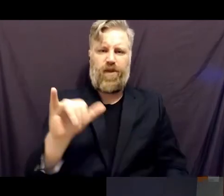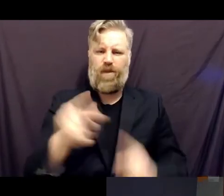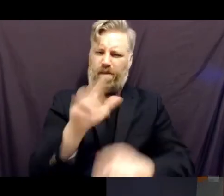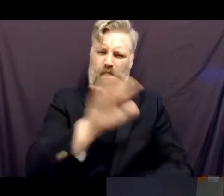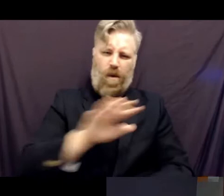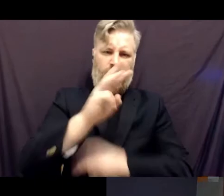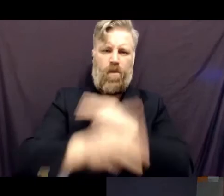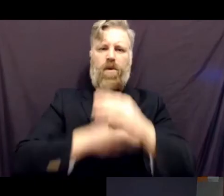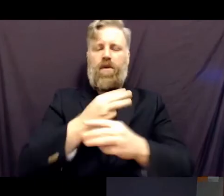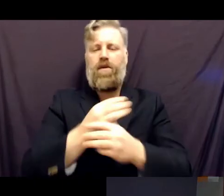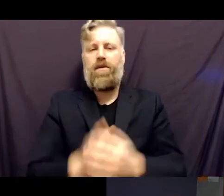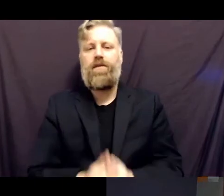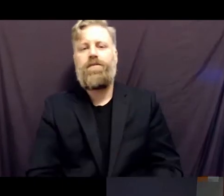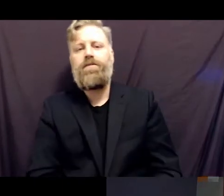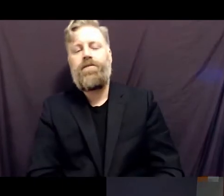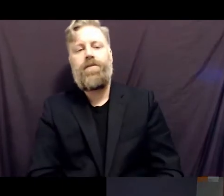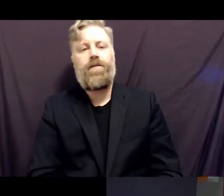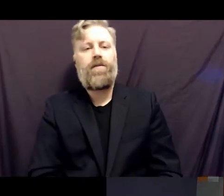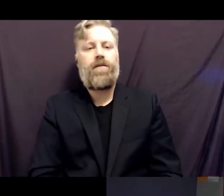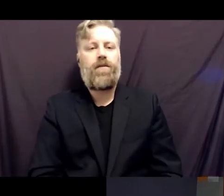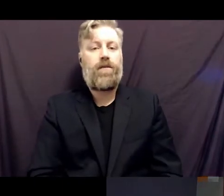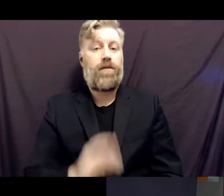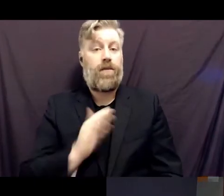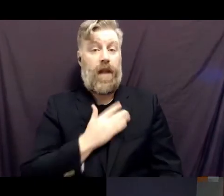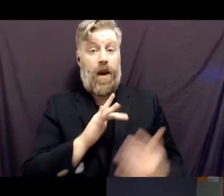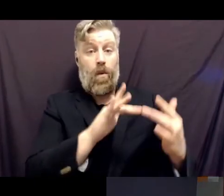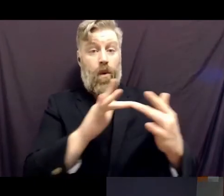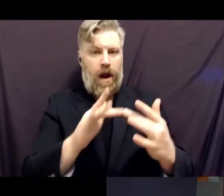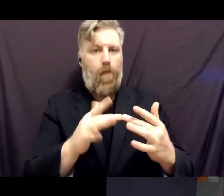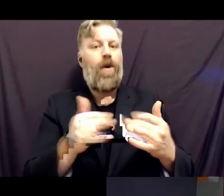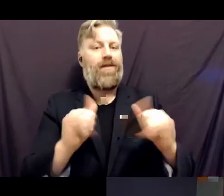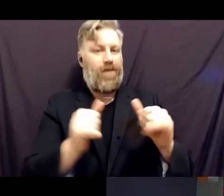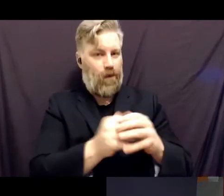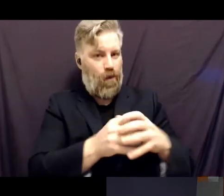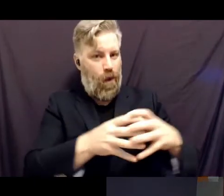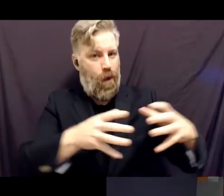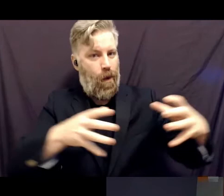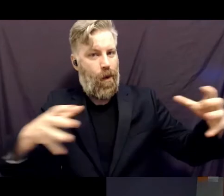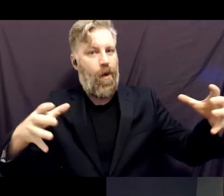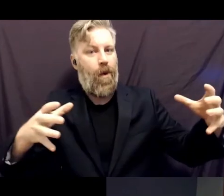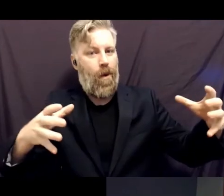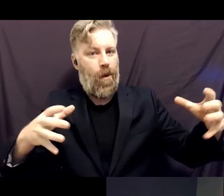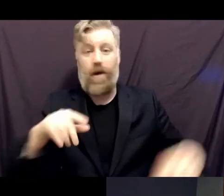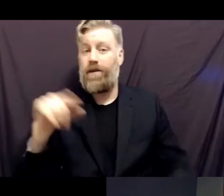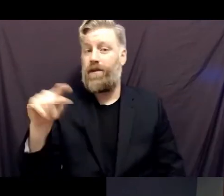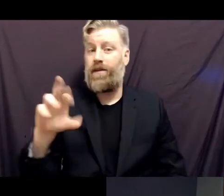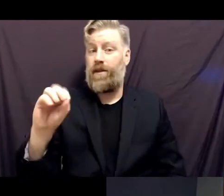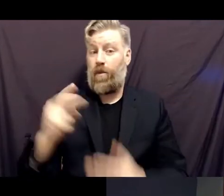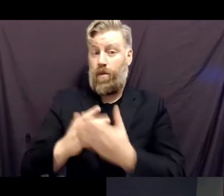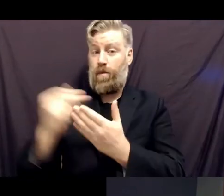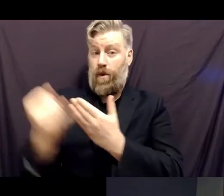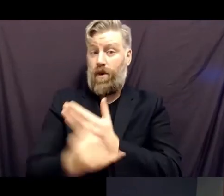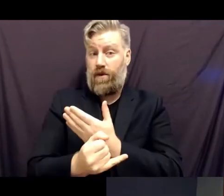Together with the continuously growing network, the Zero project seeks to